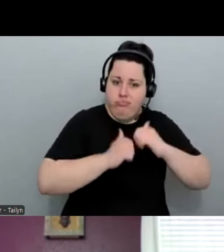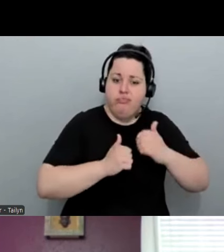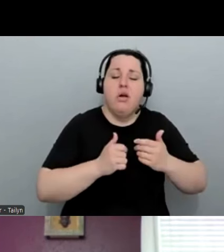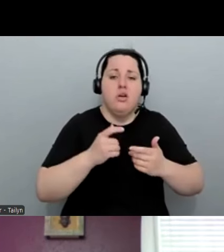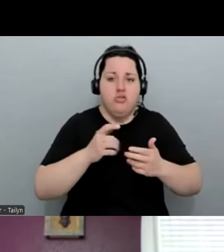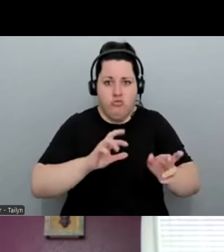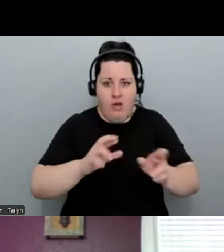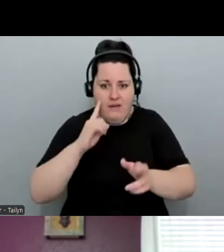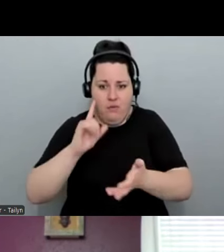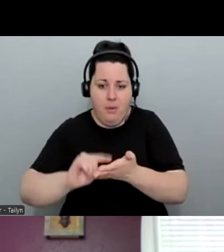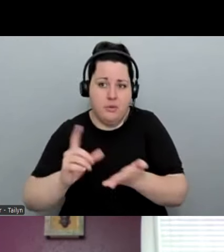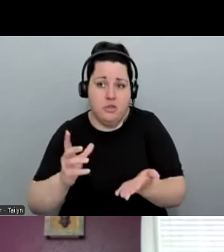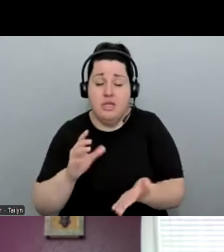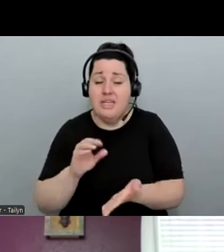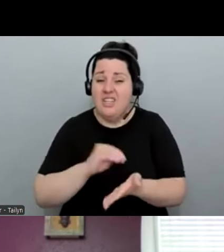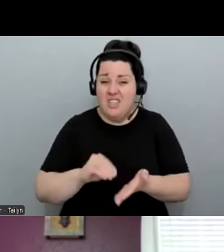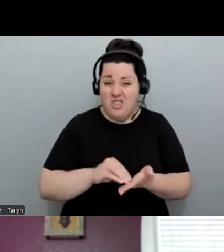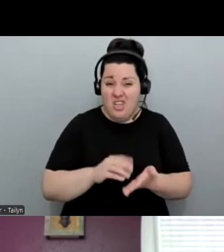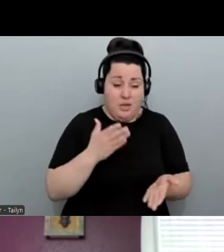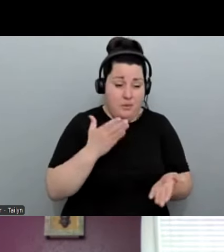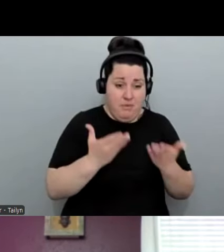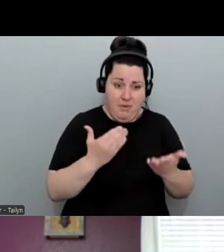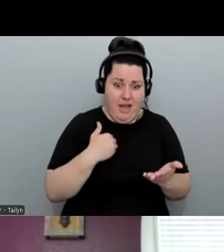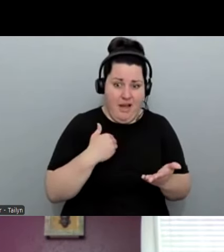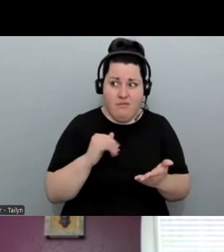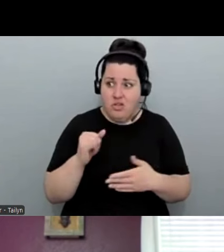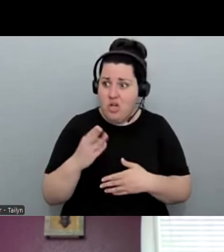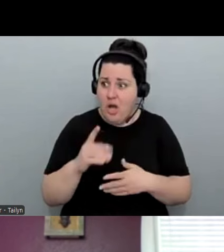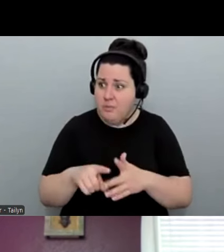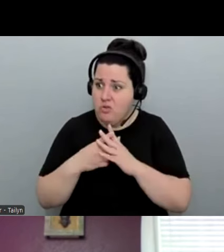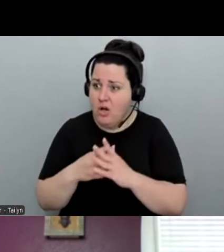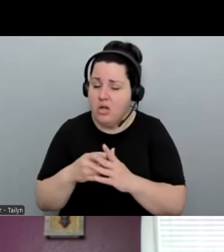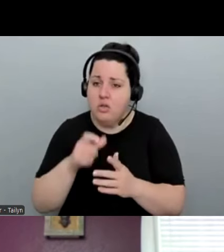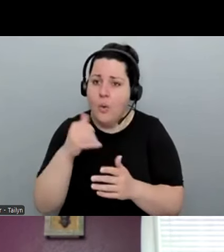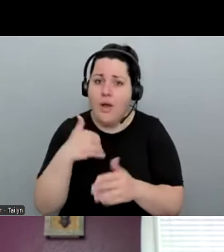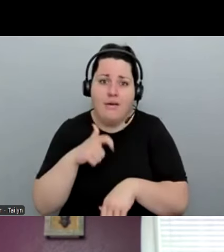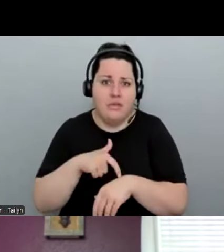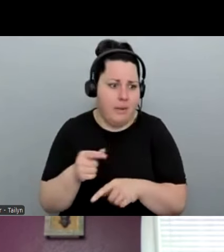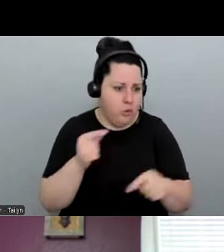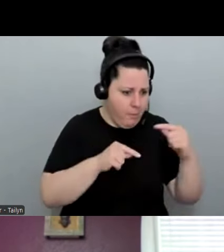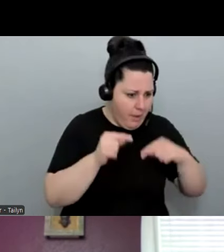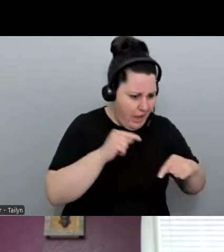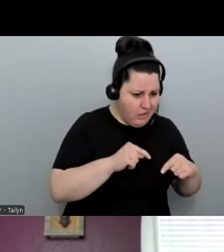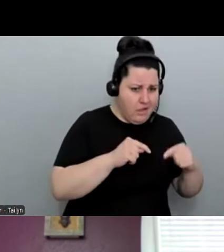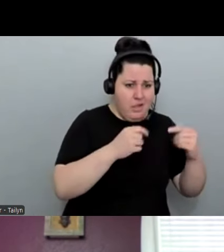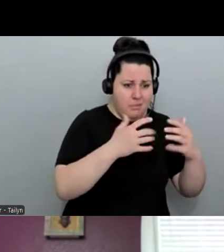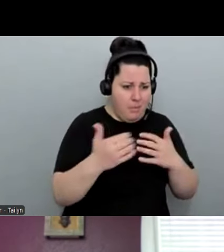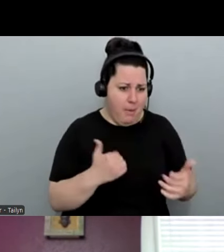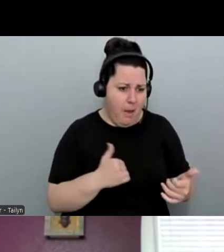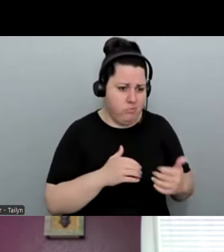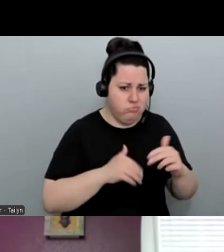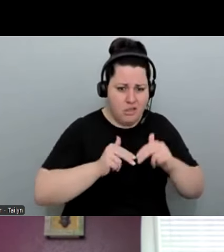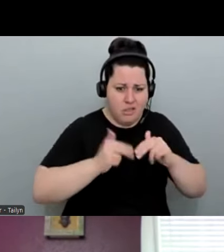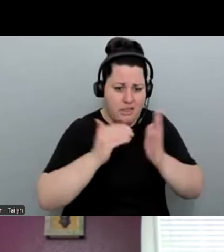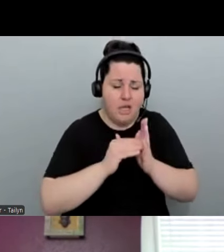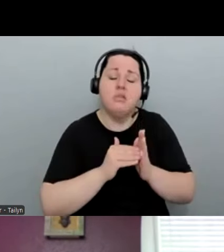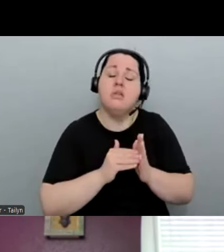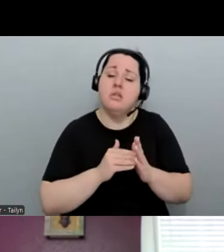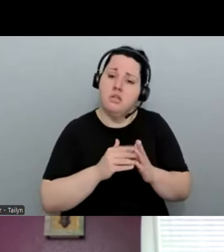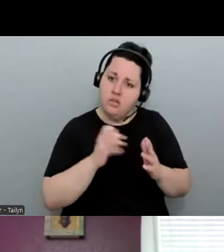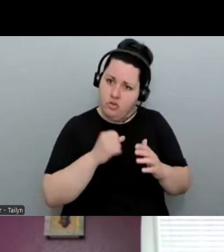you're maybe starting a job, you don't have a ton of time to then go back in and pull it all apart and rebuild it, or as much time. If you can make that as easy